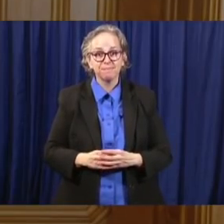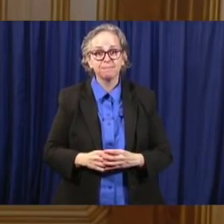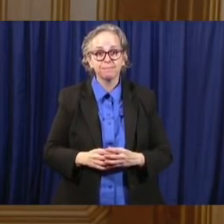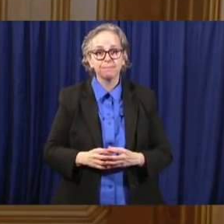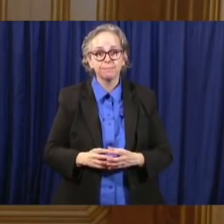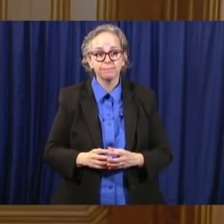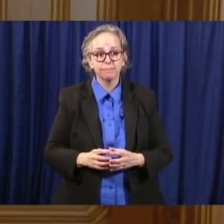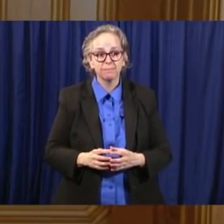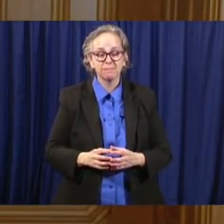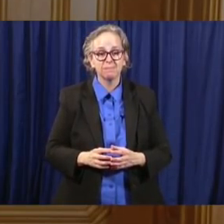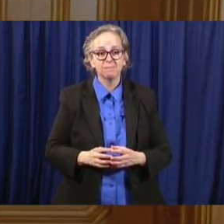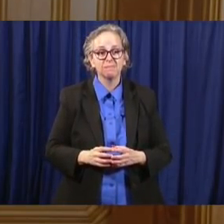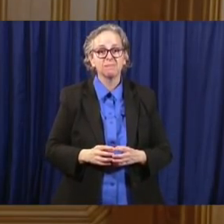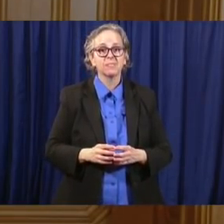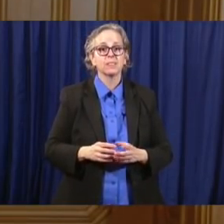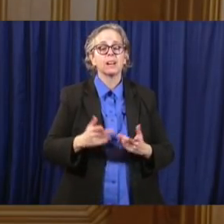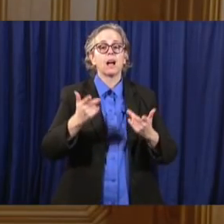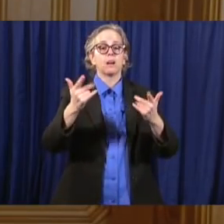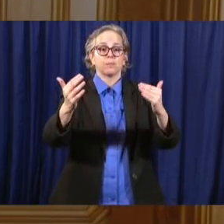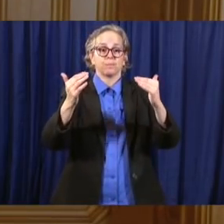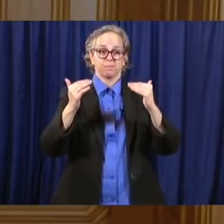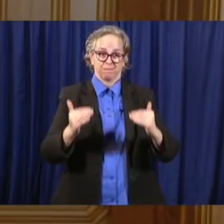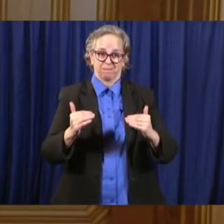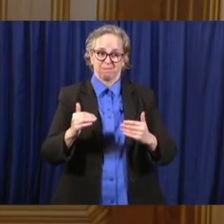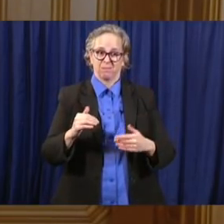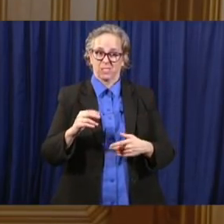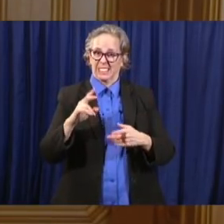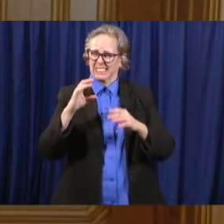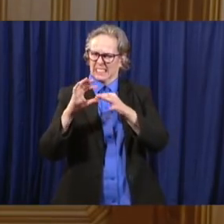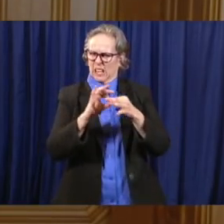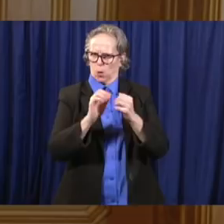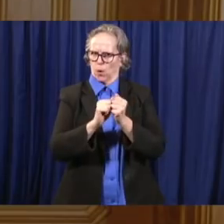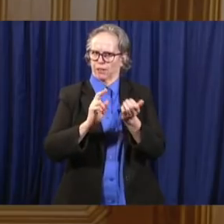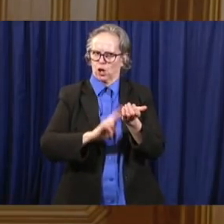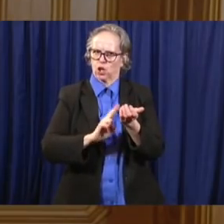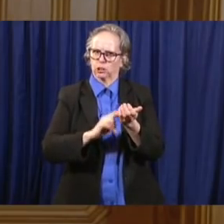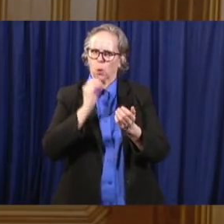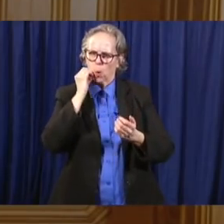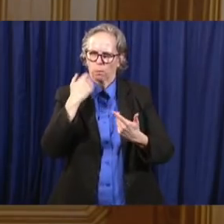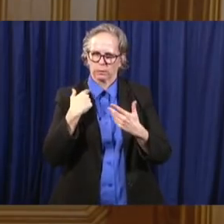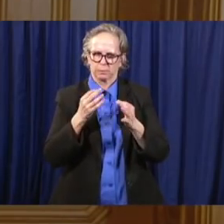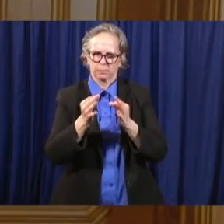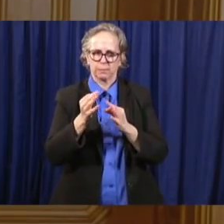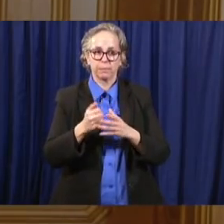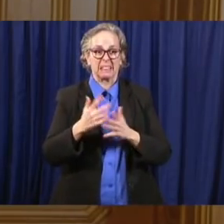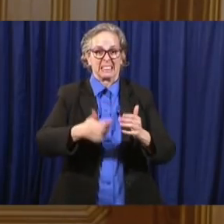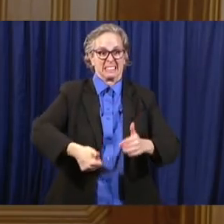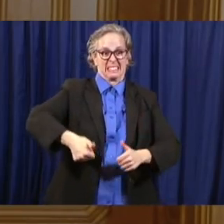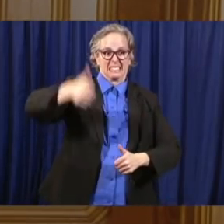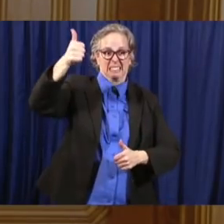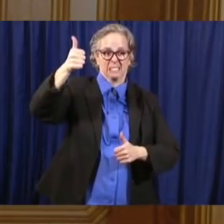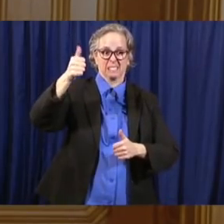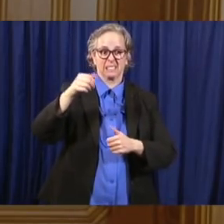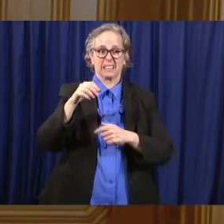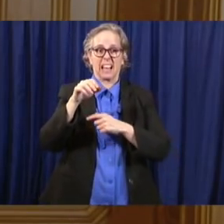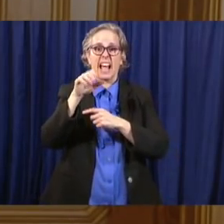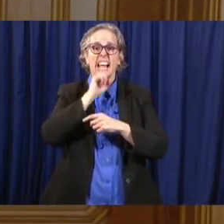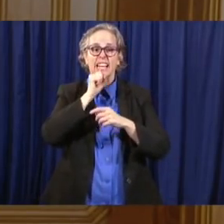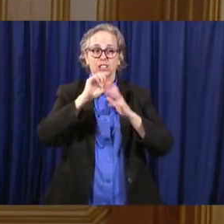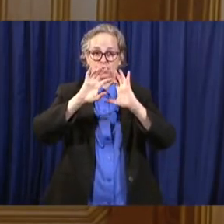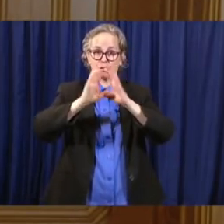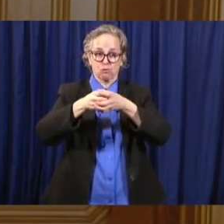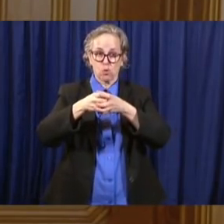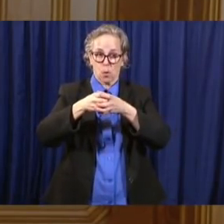Another thing that we have done in this regard is the Director of Aging, Rochelle McElroy, put out